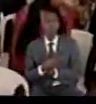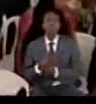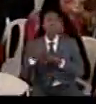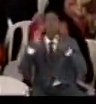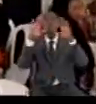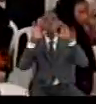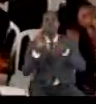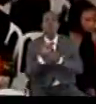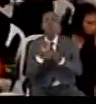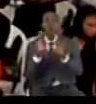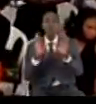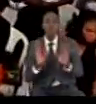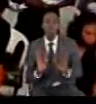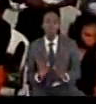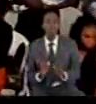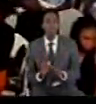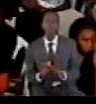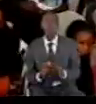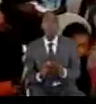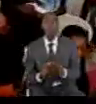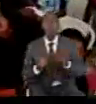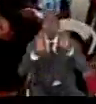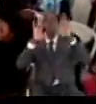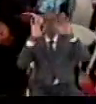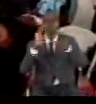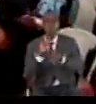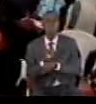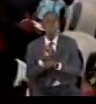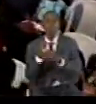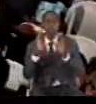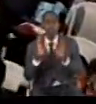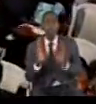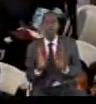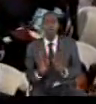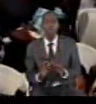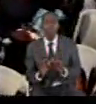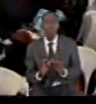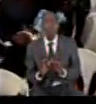today. Miracle worker, you are the miracle